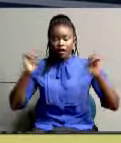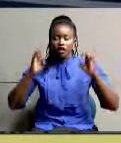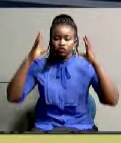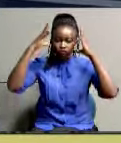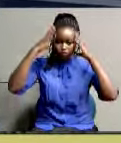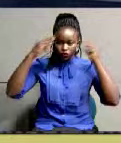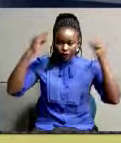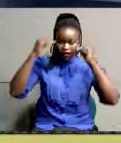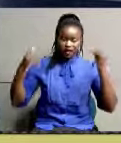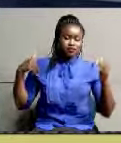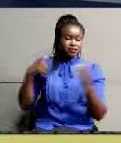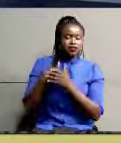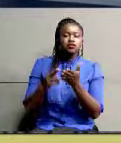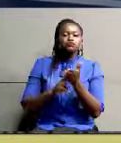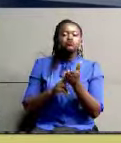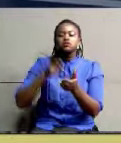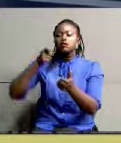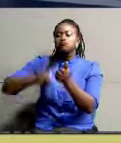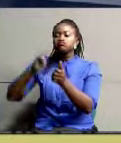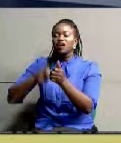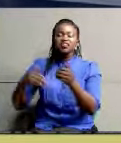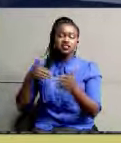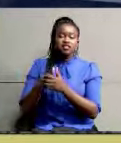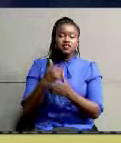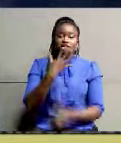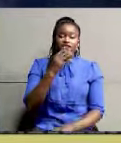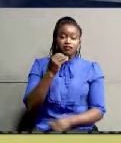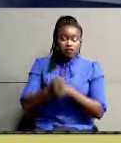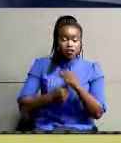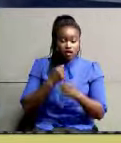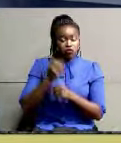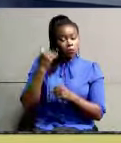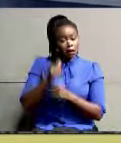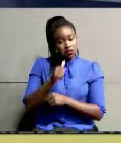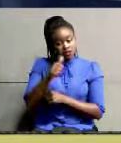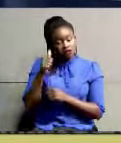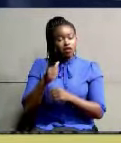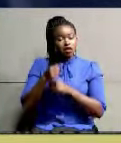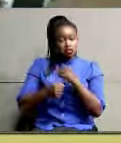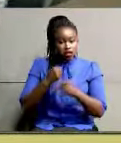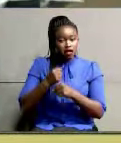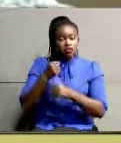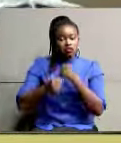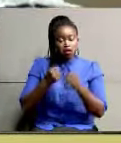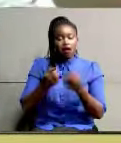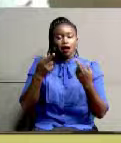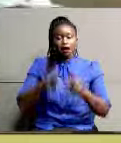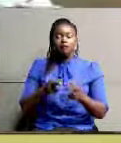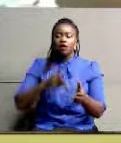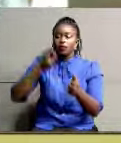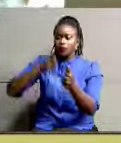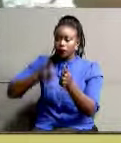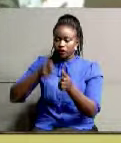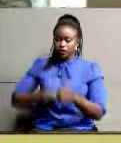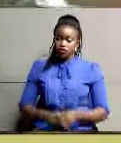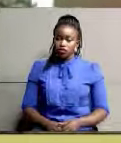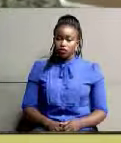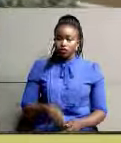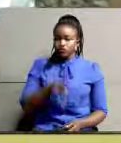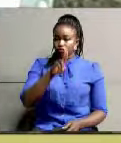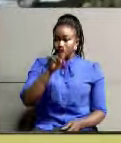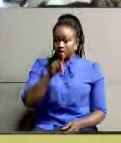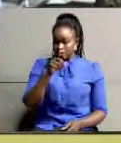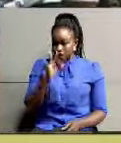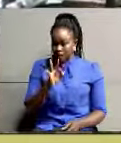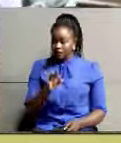those pesticides for the last 50 years or so. Because for them, every year, they are doing this. Uganda People's Defense Forces head of